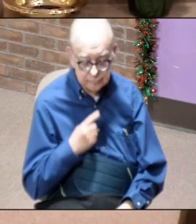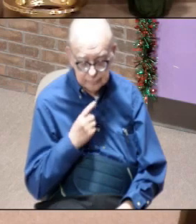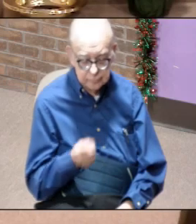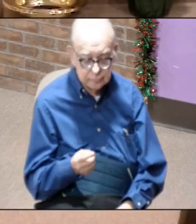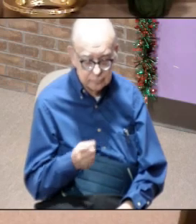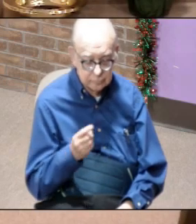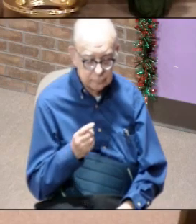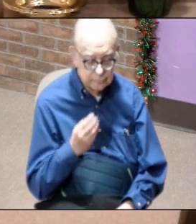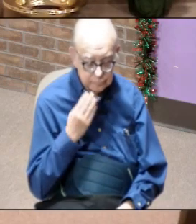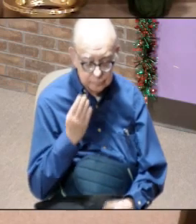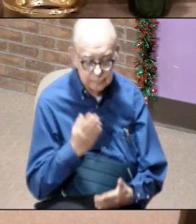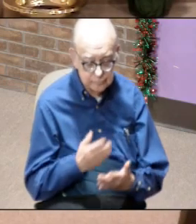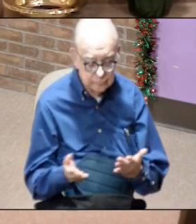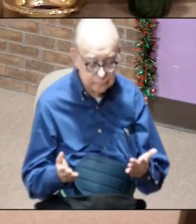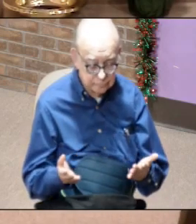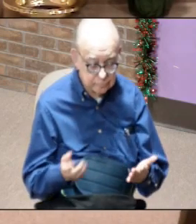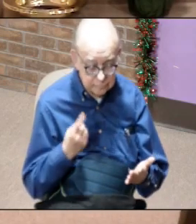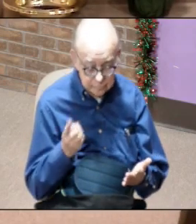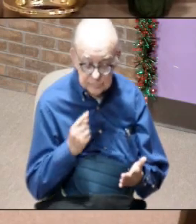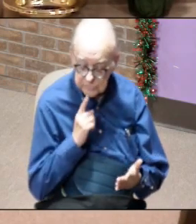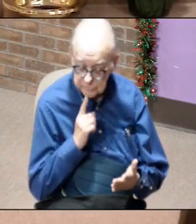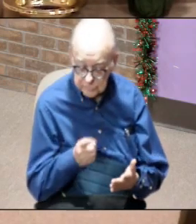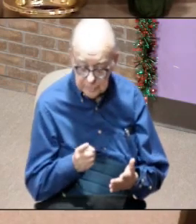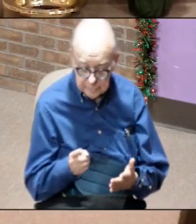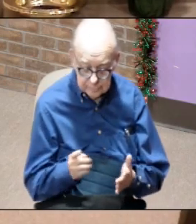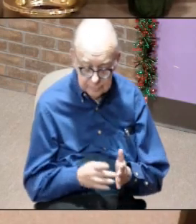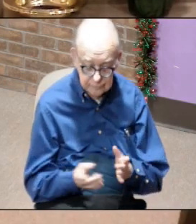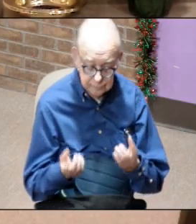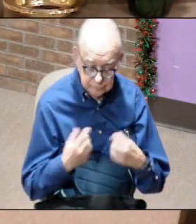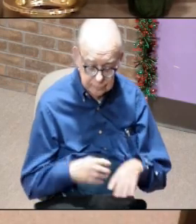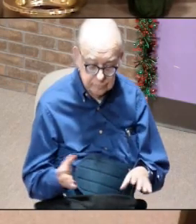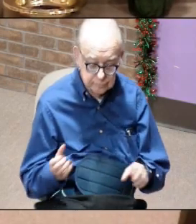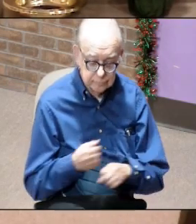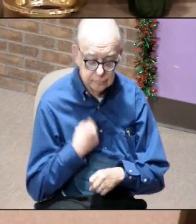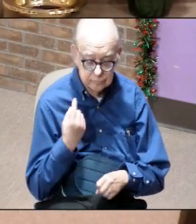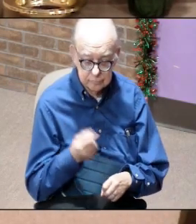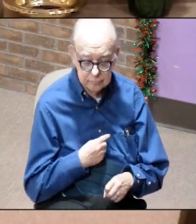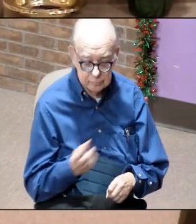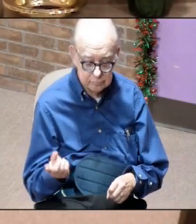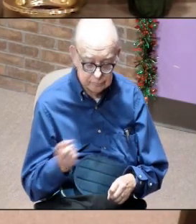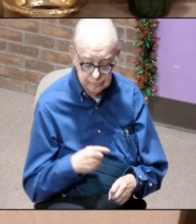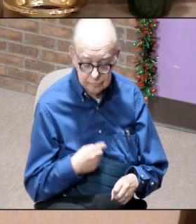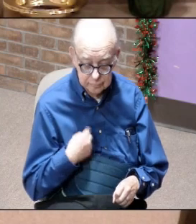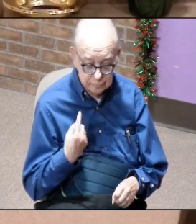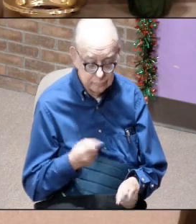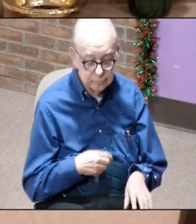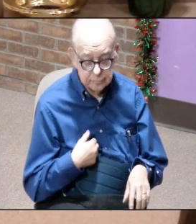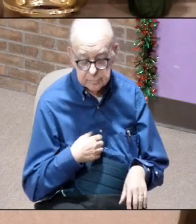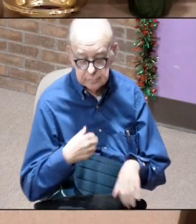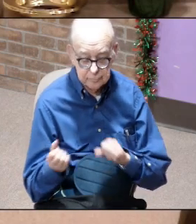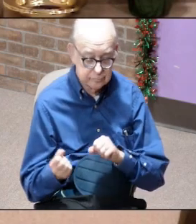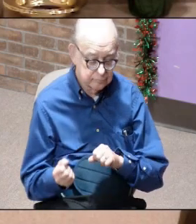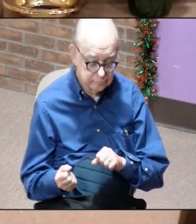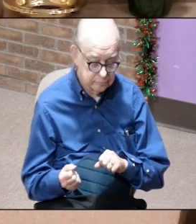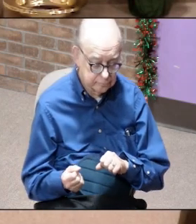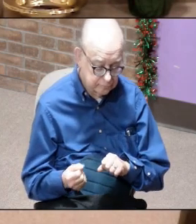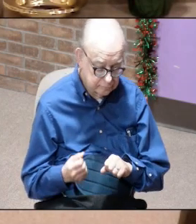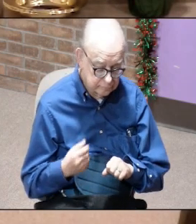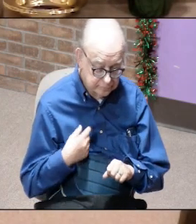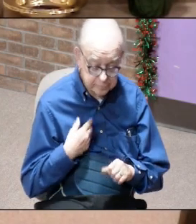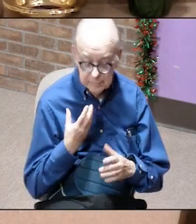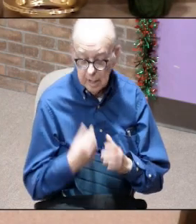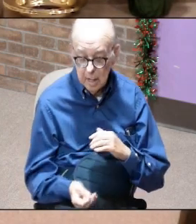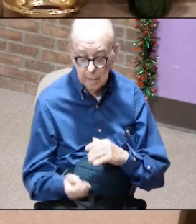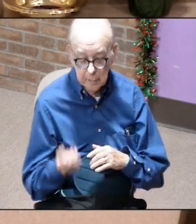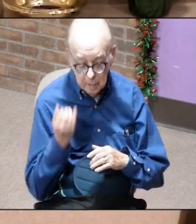I know something for certain. Jesus is coming. And he's coming to get us. And when he comes, I'm out of here. Pandemic or not, I'm